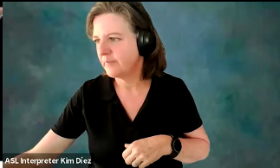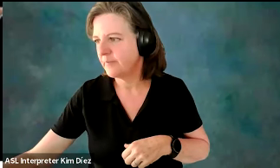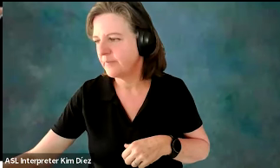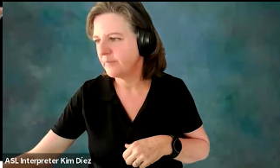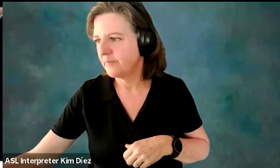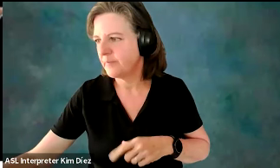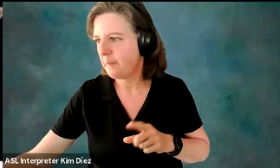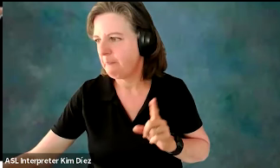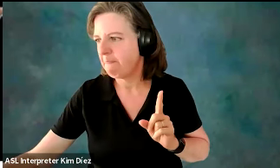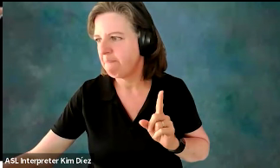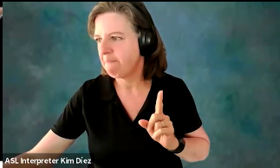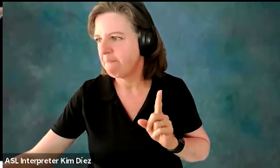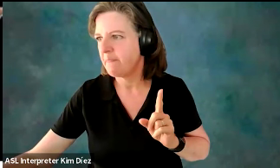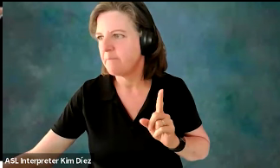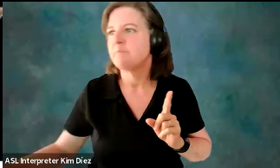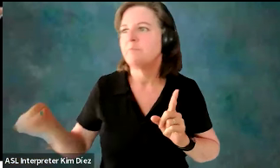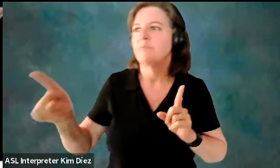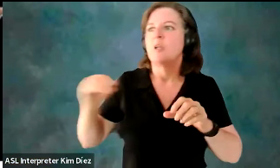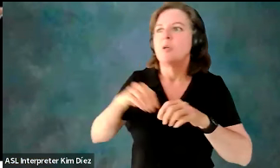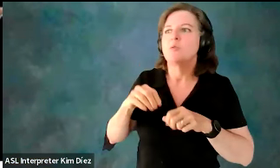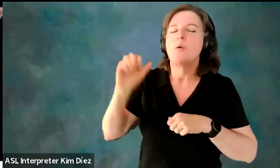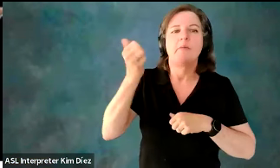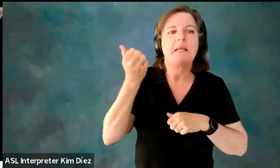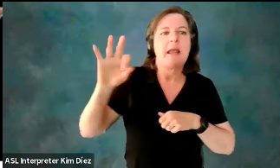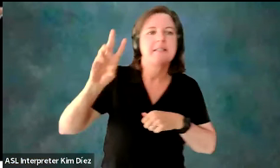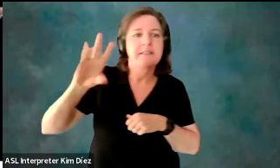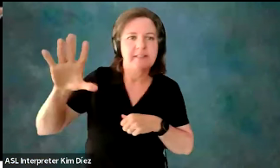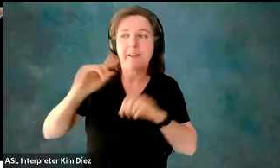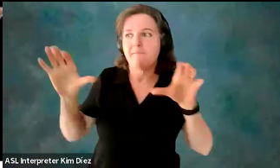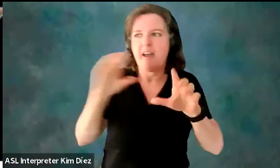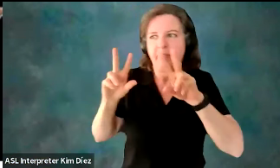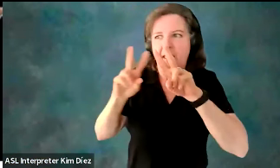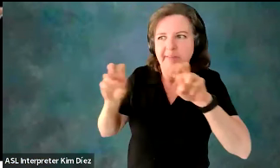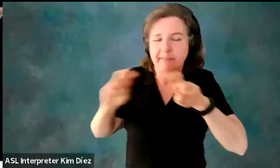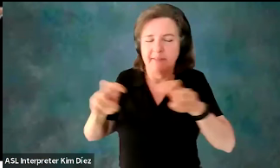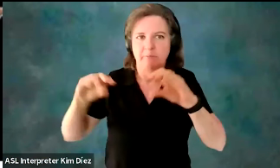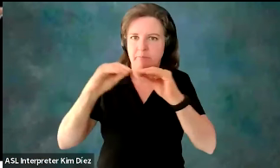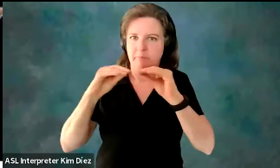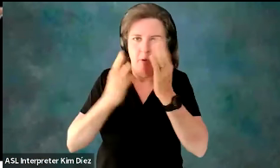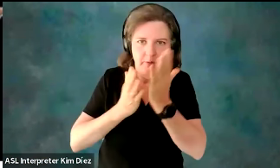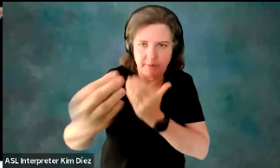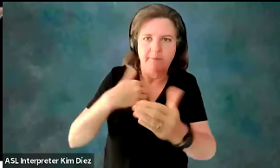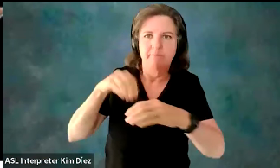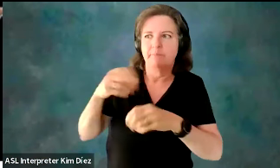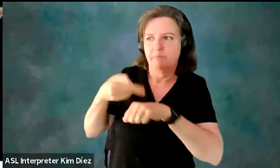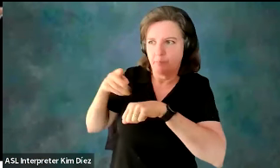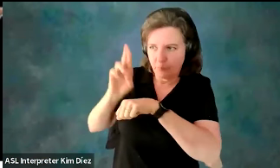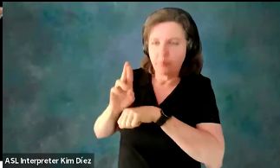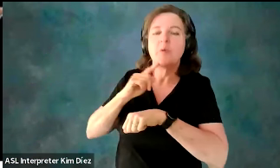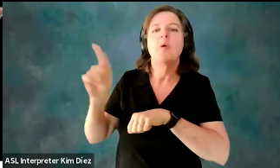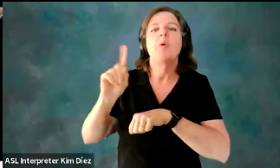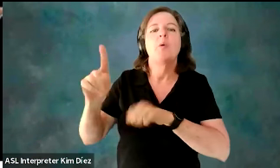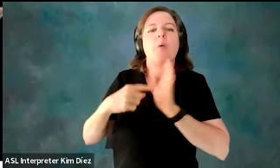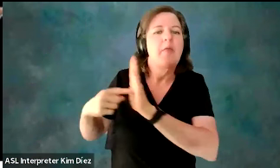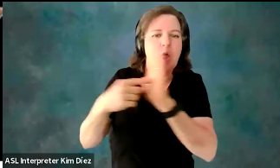that was developed in Puerto Rico. It was under Order 1, which had